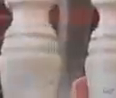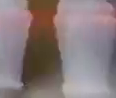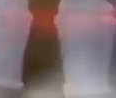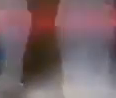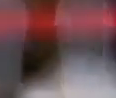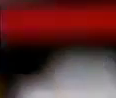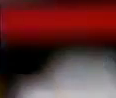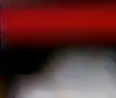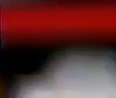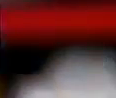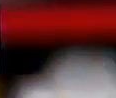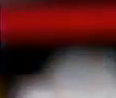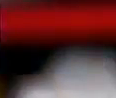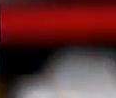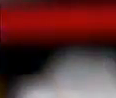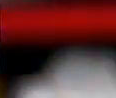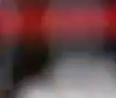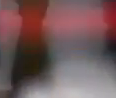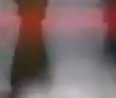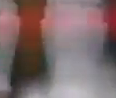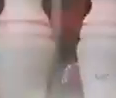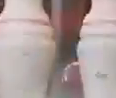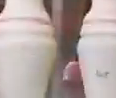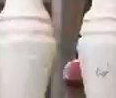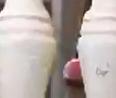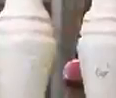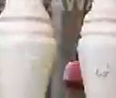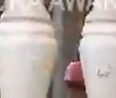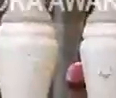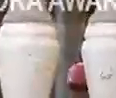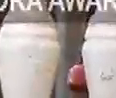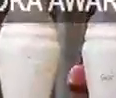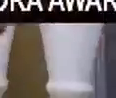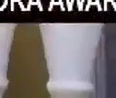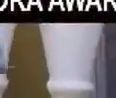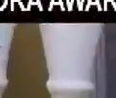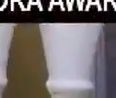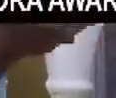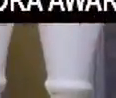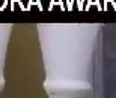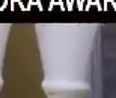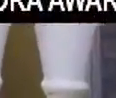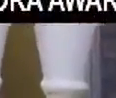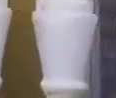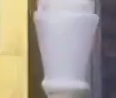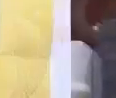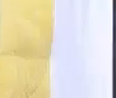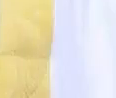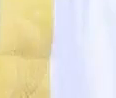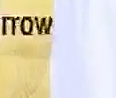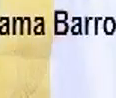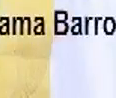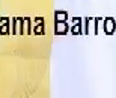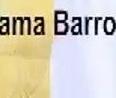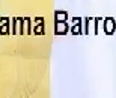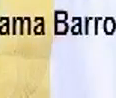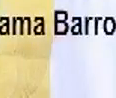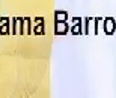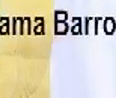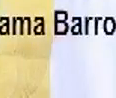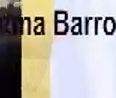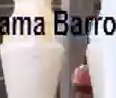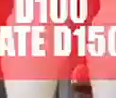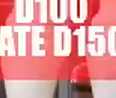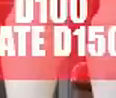amma kan man ten kunno banko ka iko banko nyaton ko min keta adama baruti anala numo nyo first lady